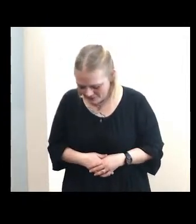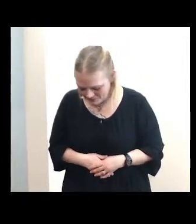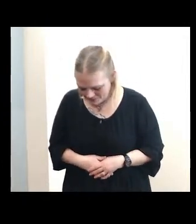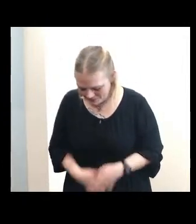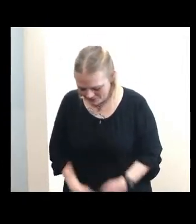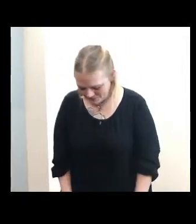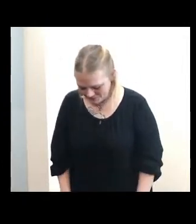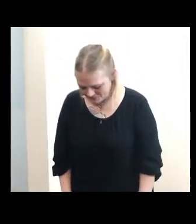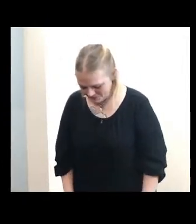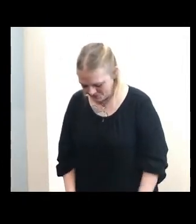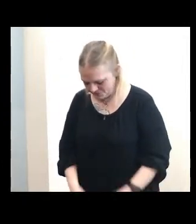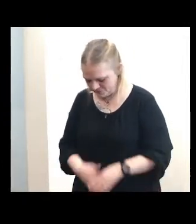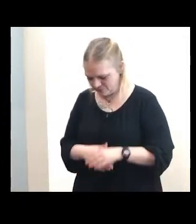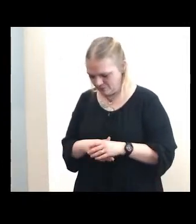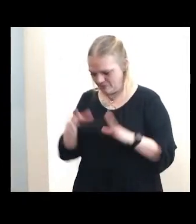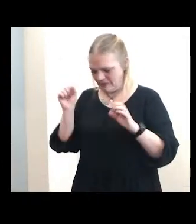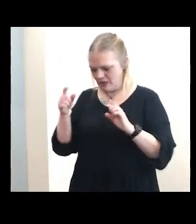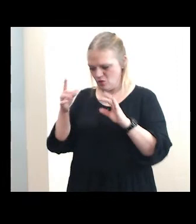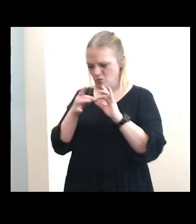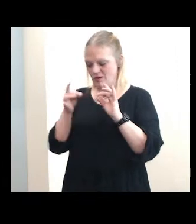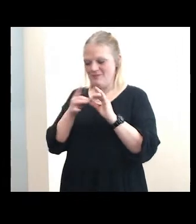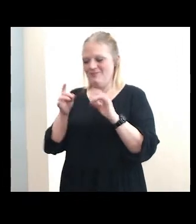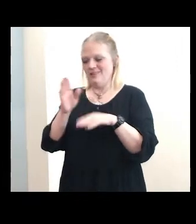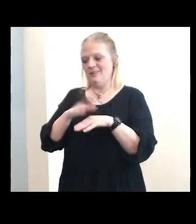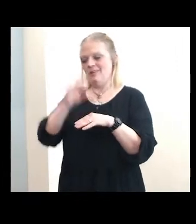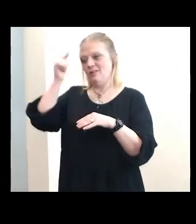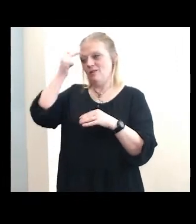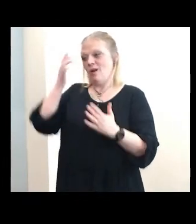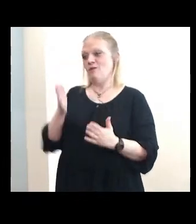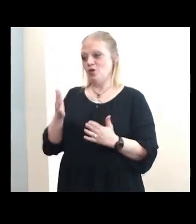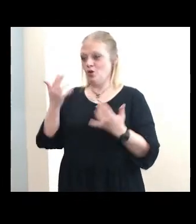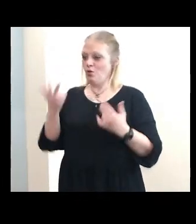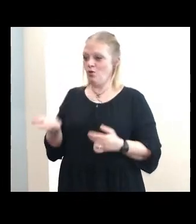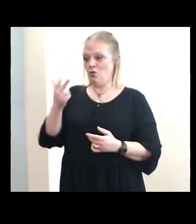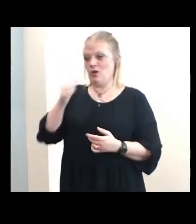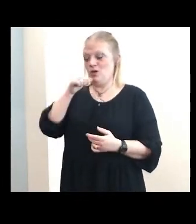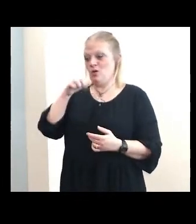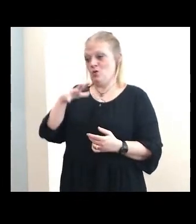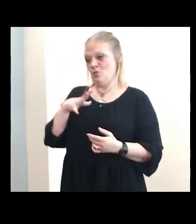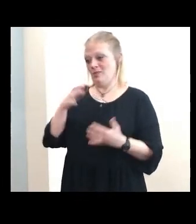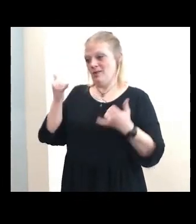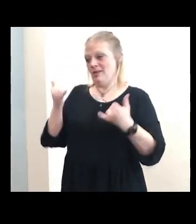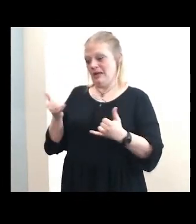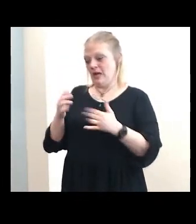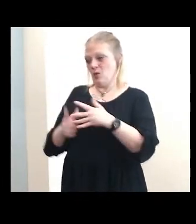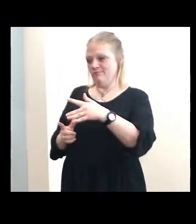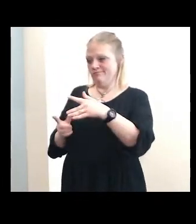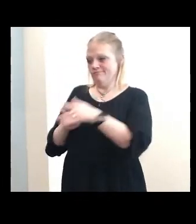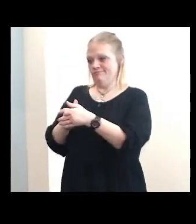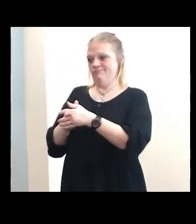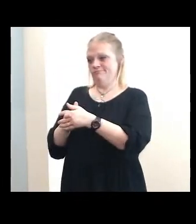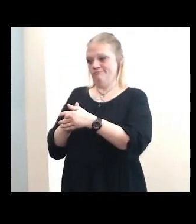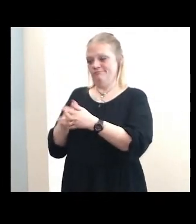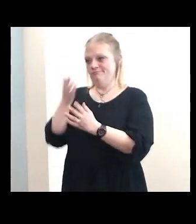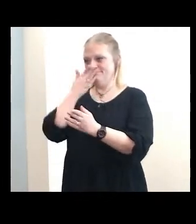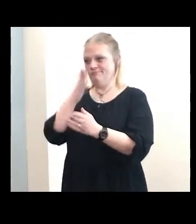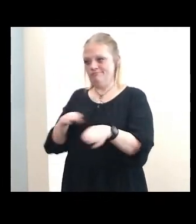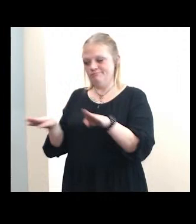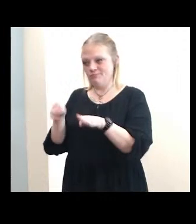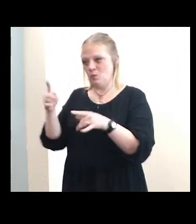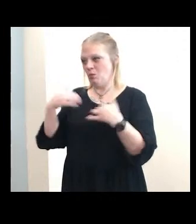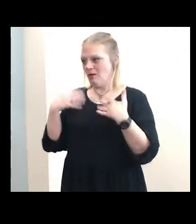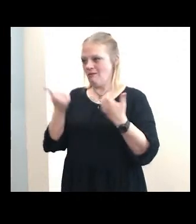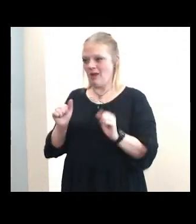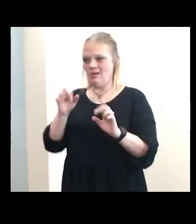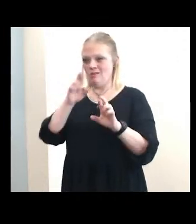Can you comment on what the governor is going through? 3 women have now accused him of impropriety. Do you have any